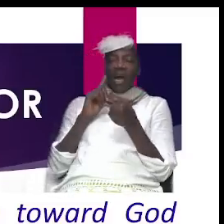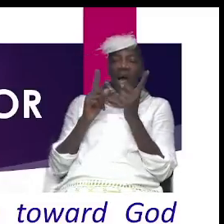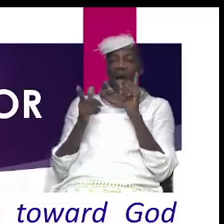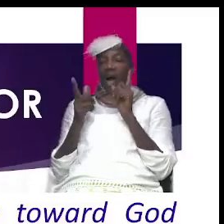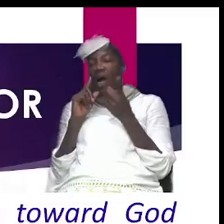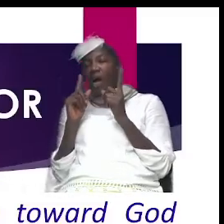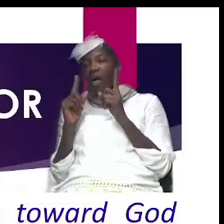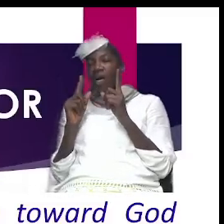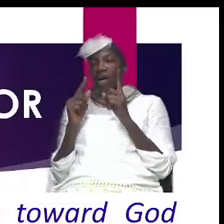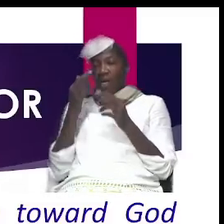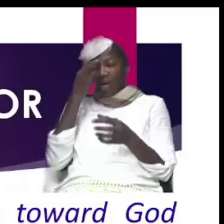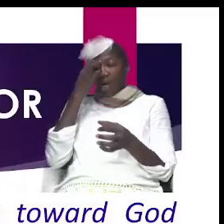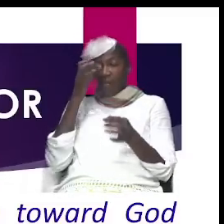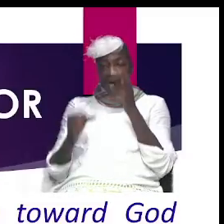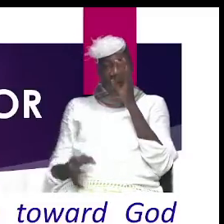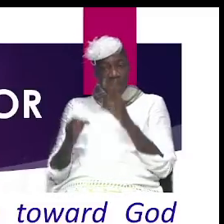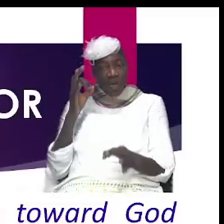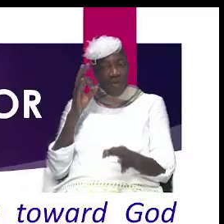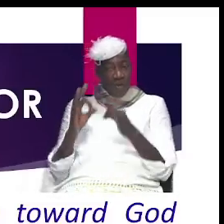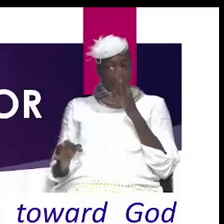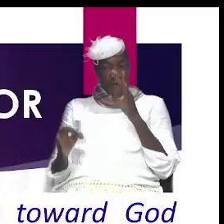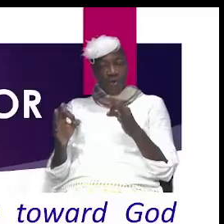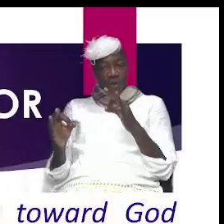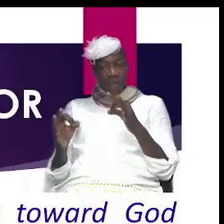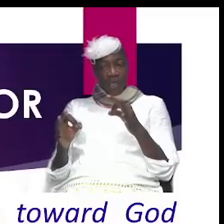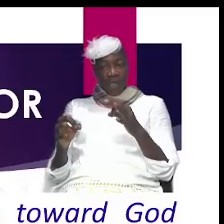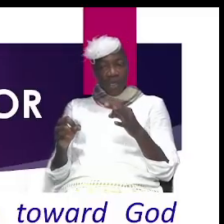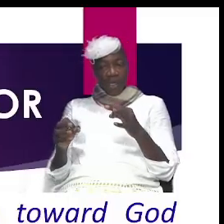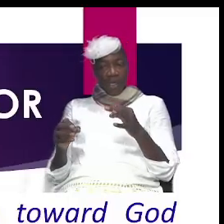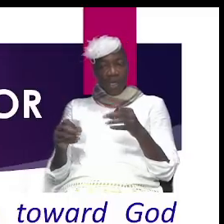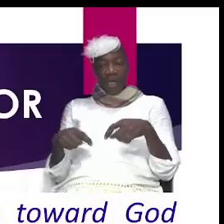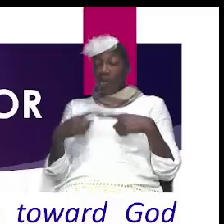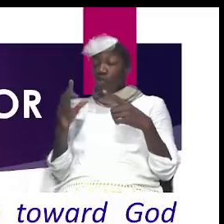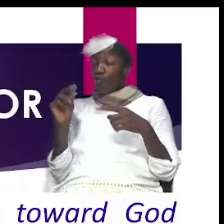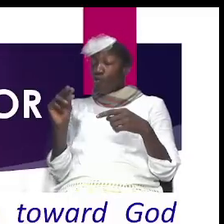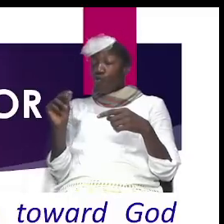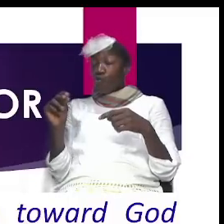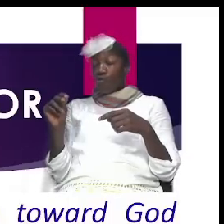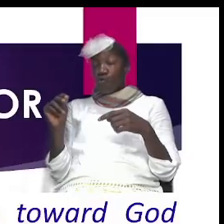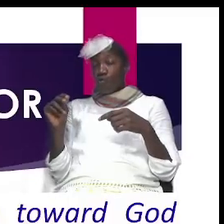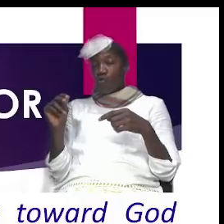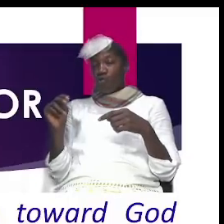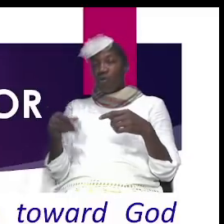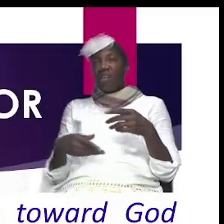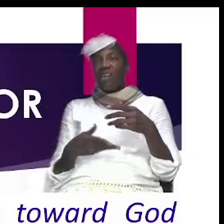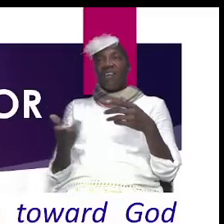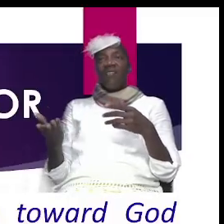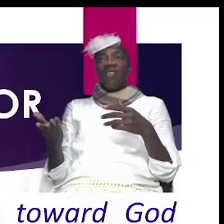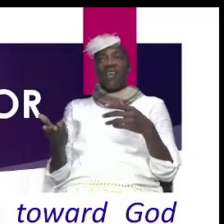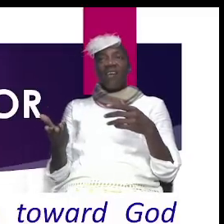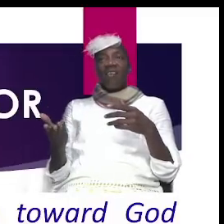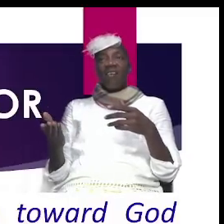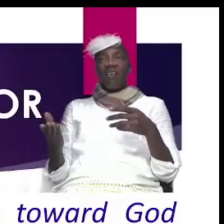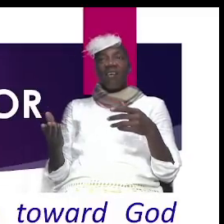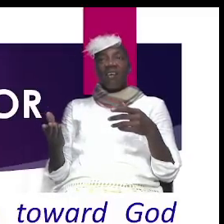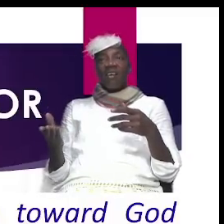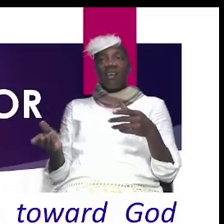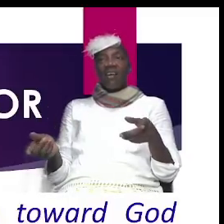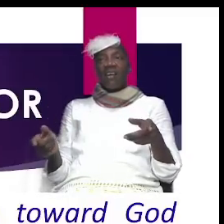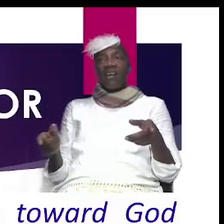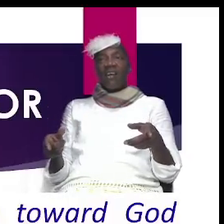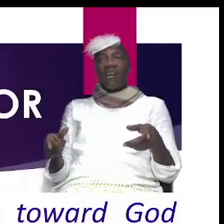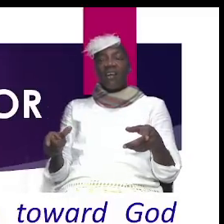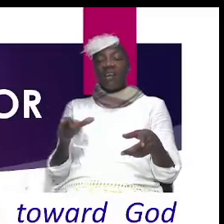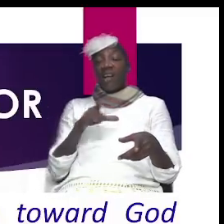to the court and I do this and get my recourse. No. While they were there, the land was